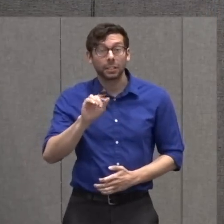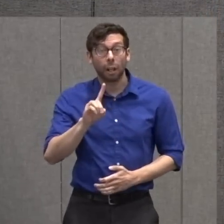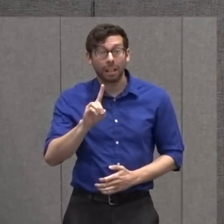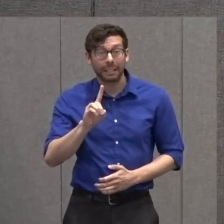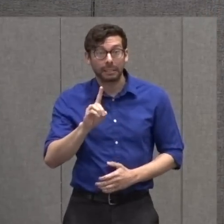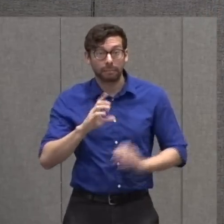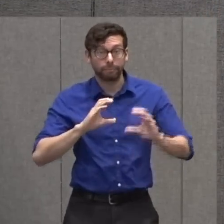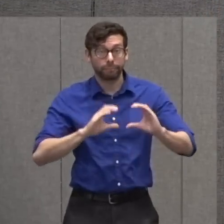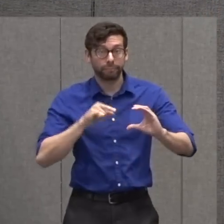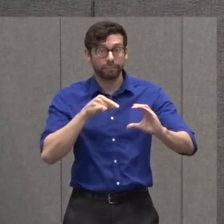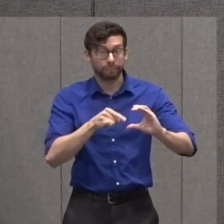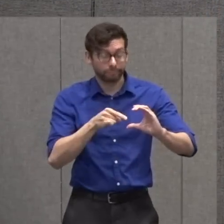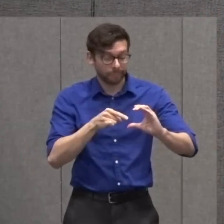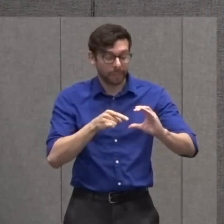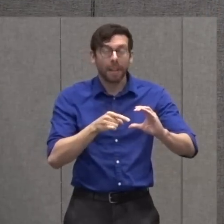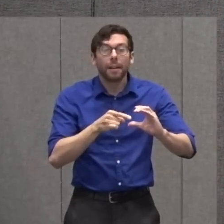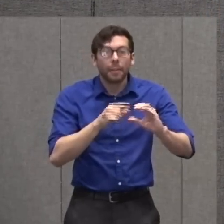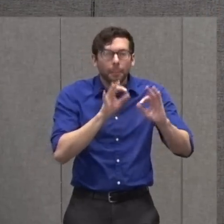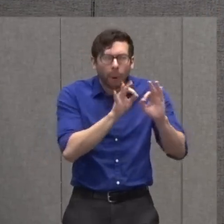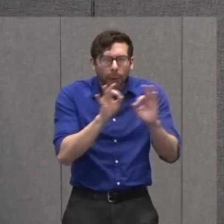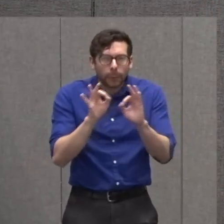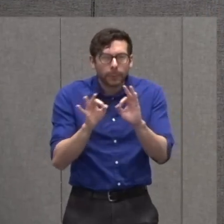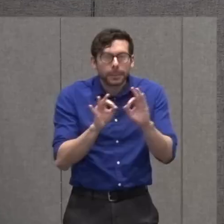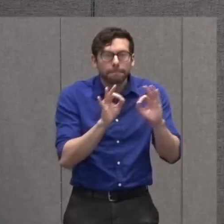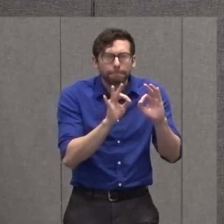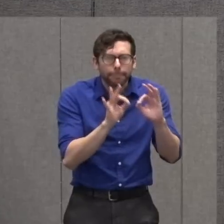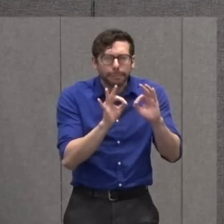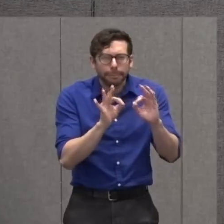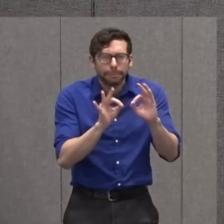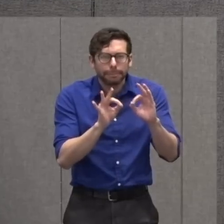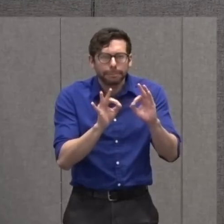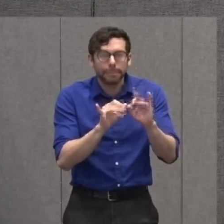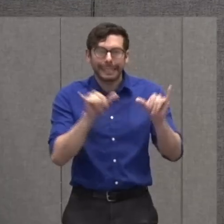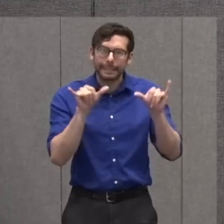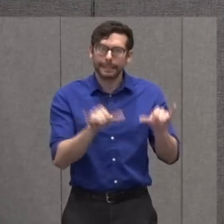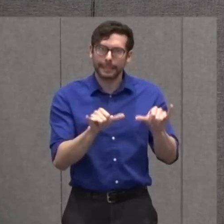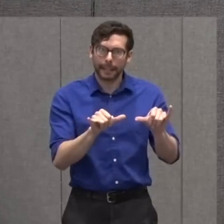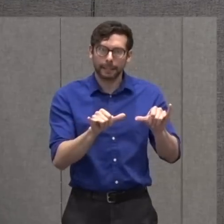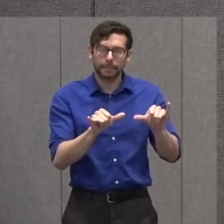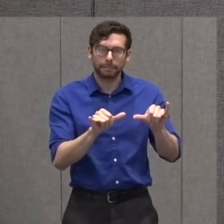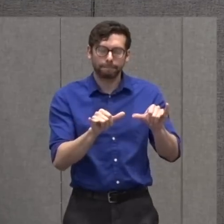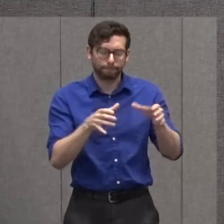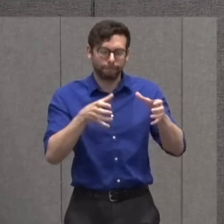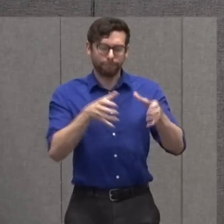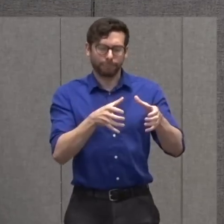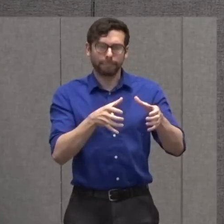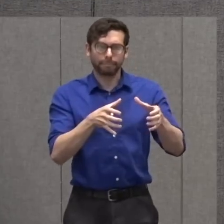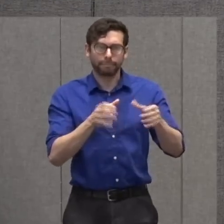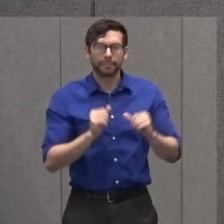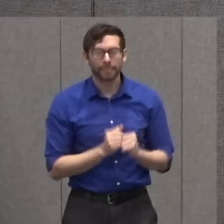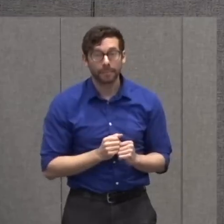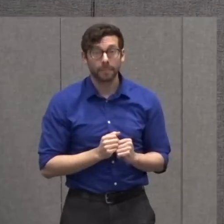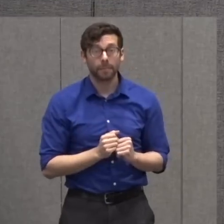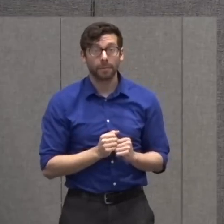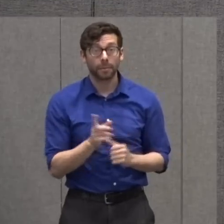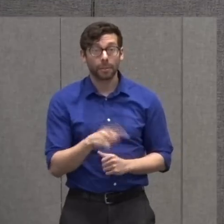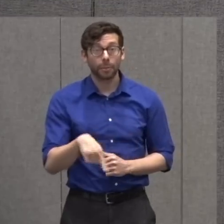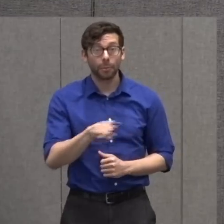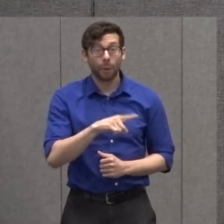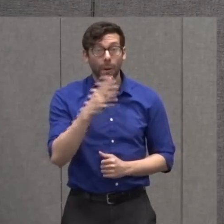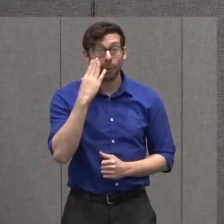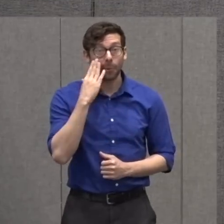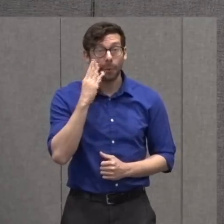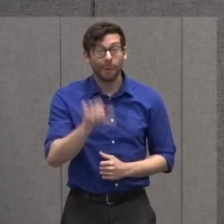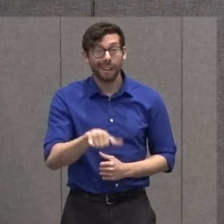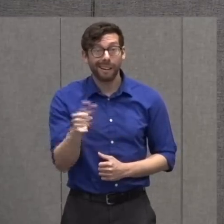and that's what makes the object solid. Okay? Does anyone know another state